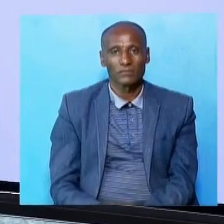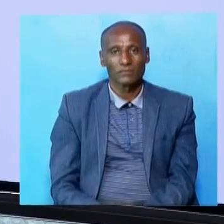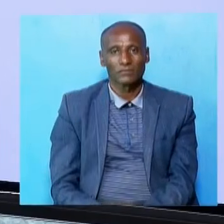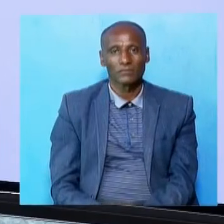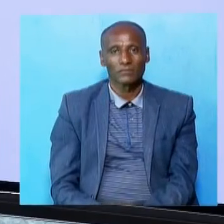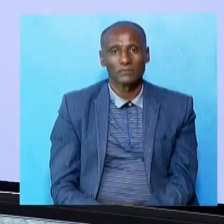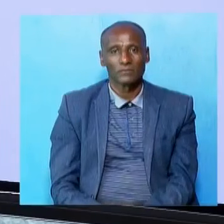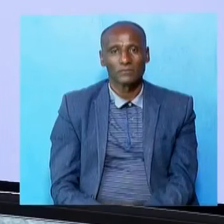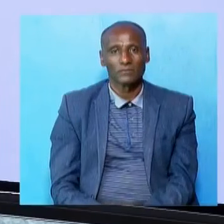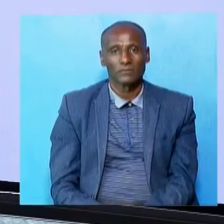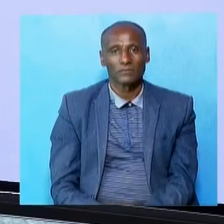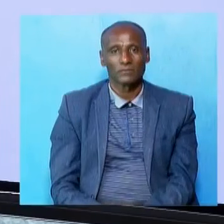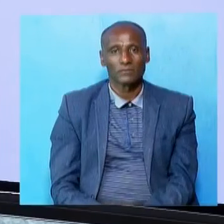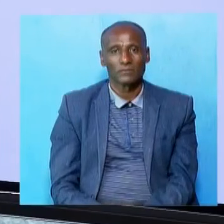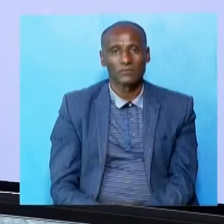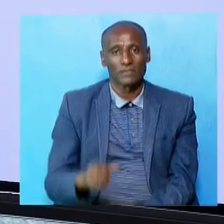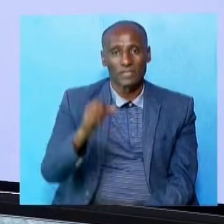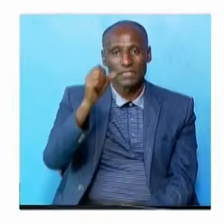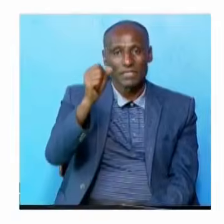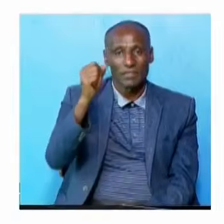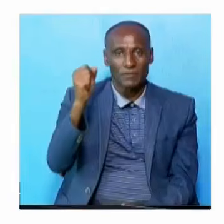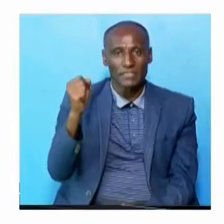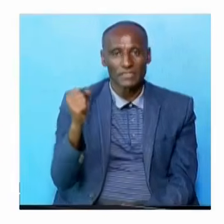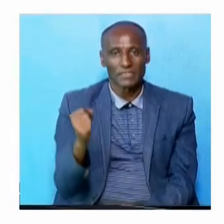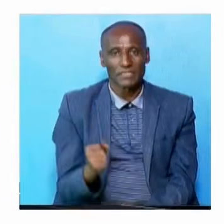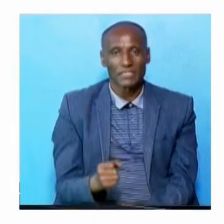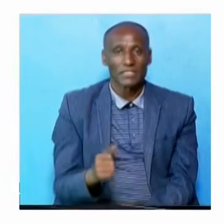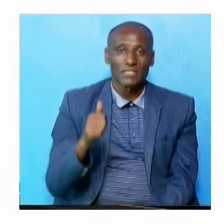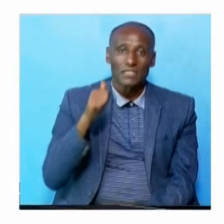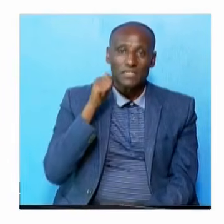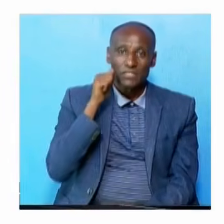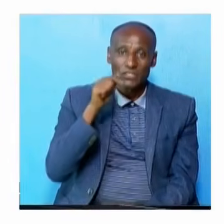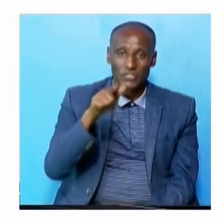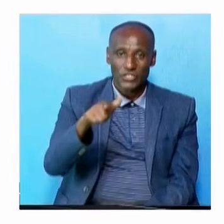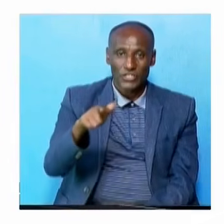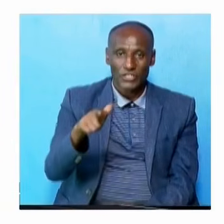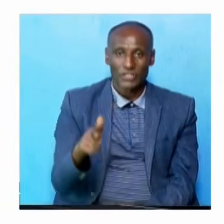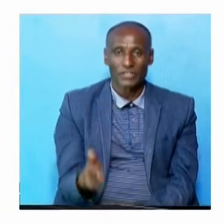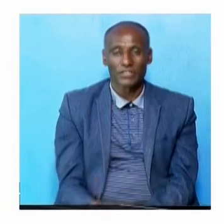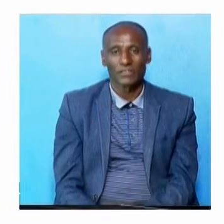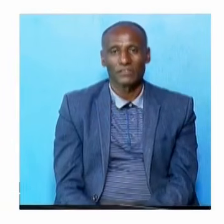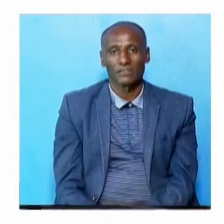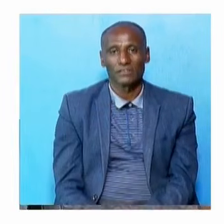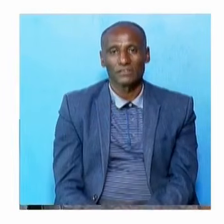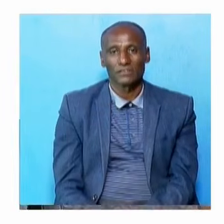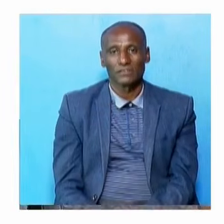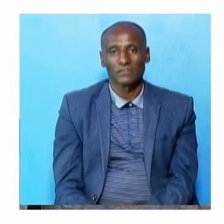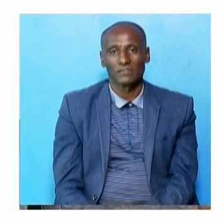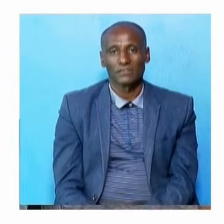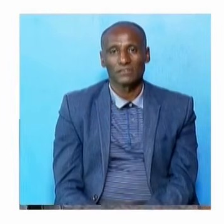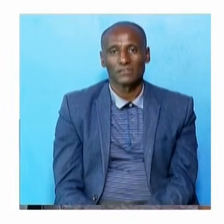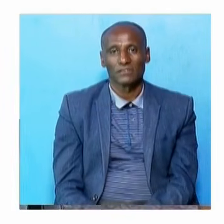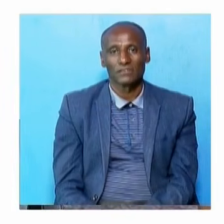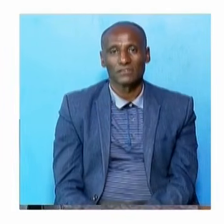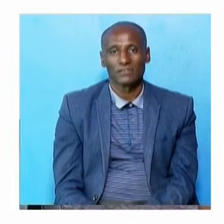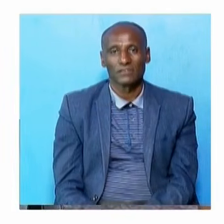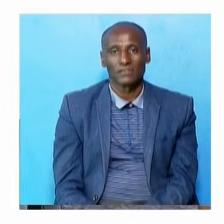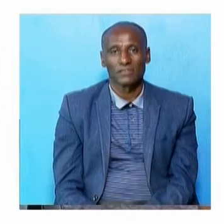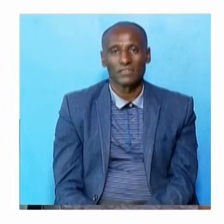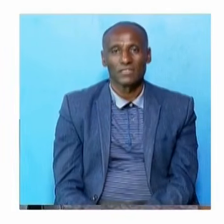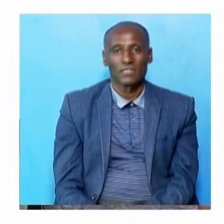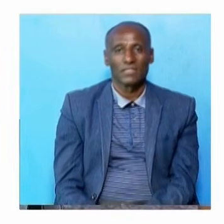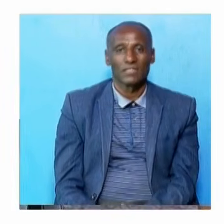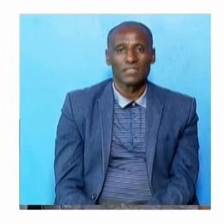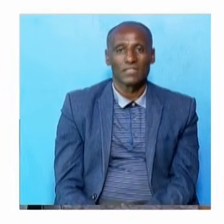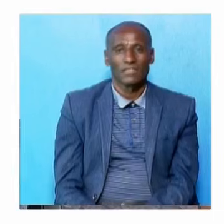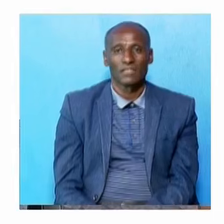was is what? The subject. Was she, right? Was she,